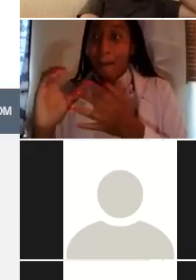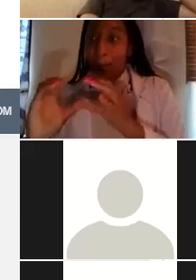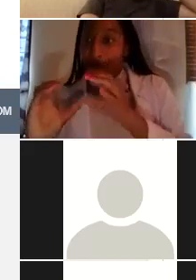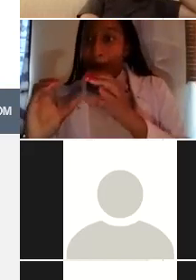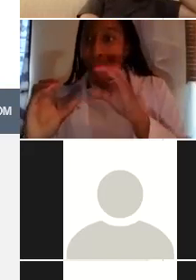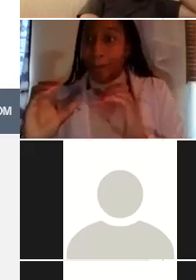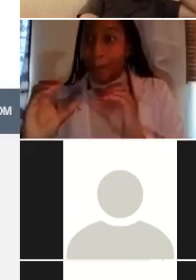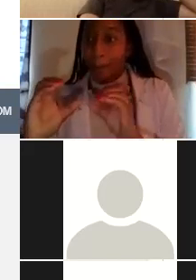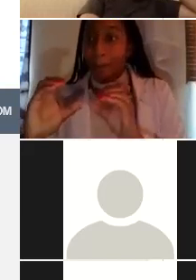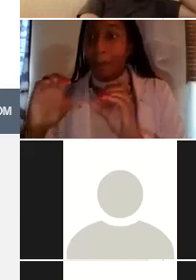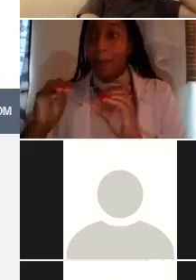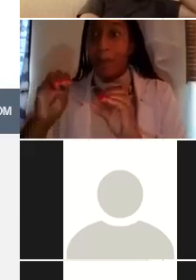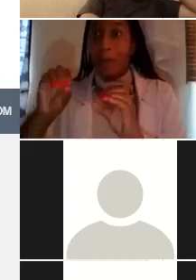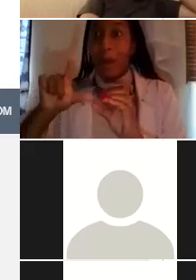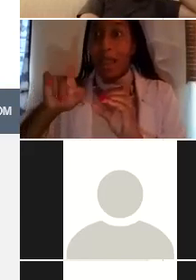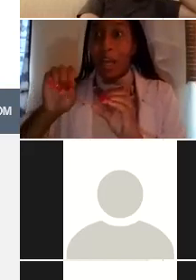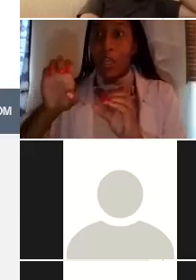they're repelling or attracting.